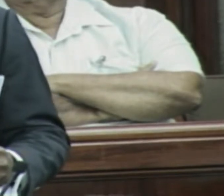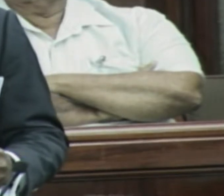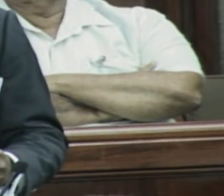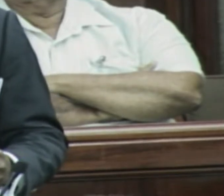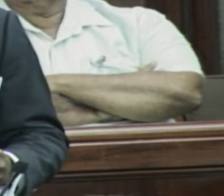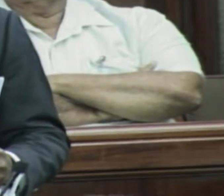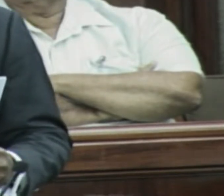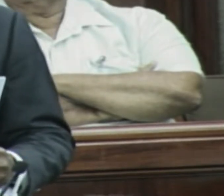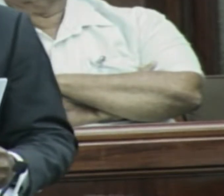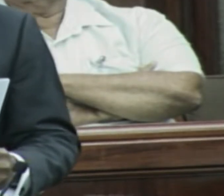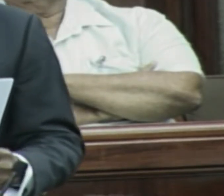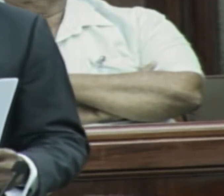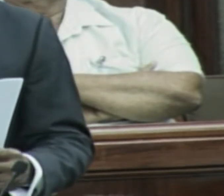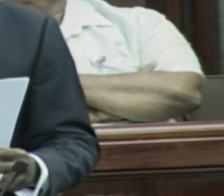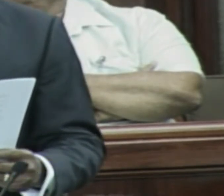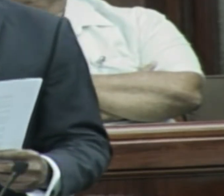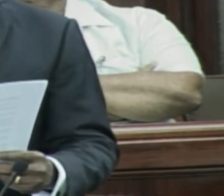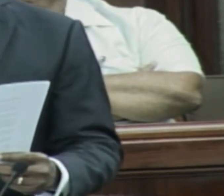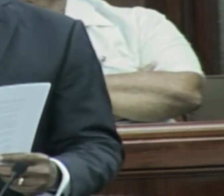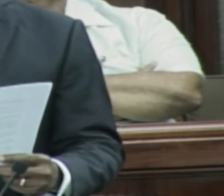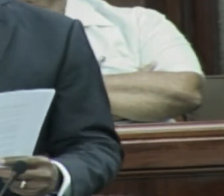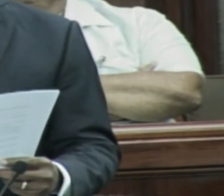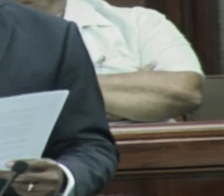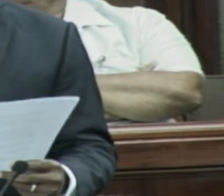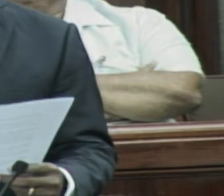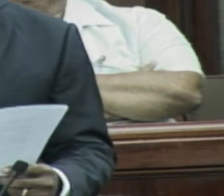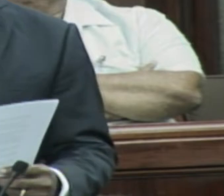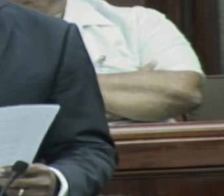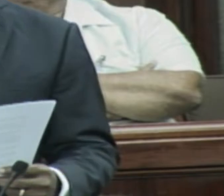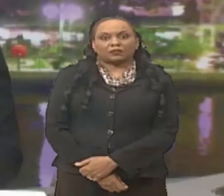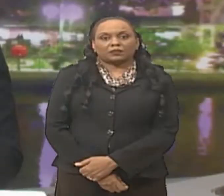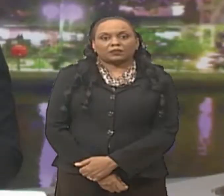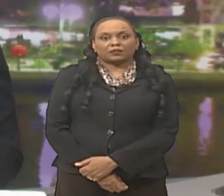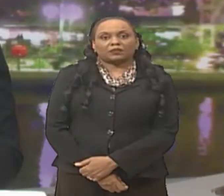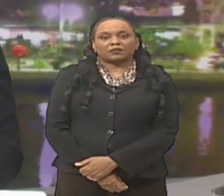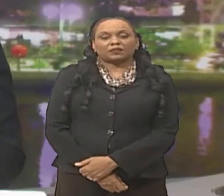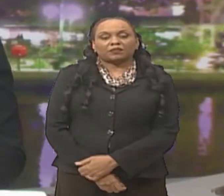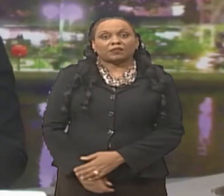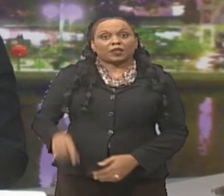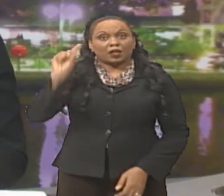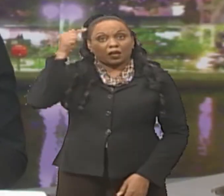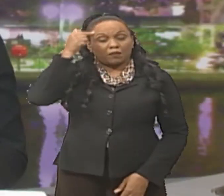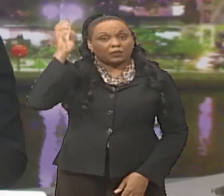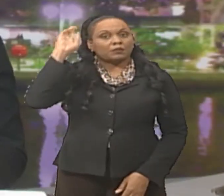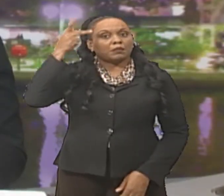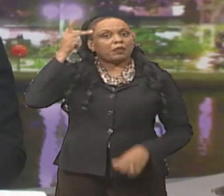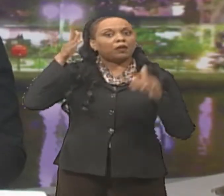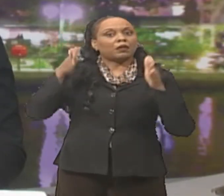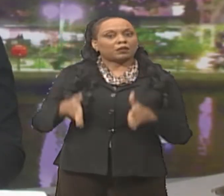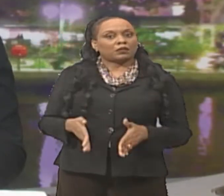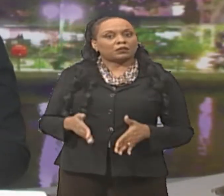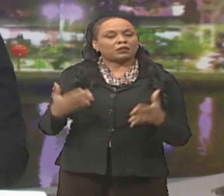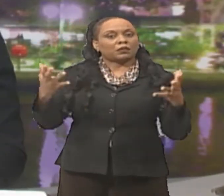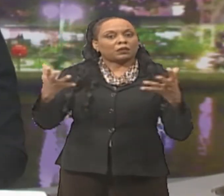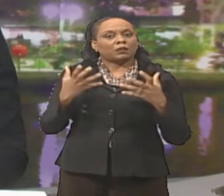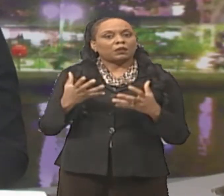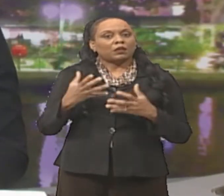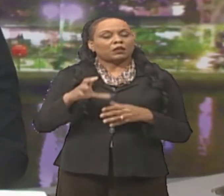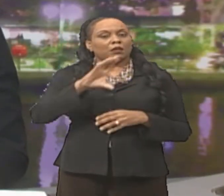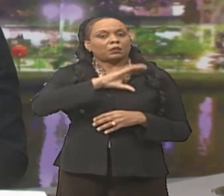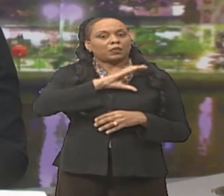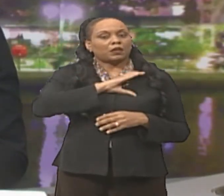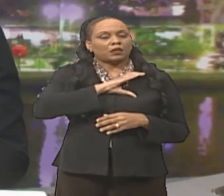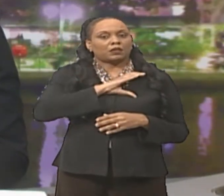Public Prosecutions, and the office of the deceased was a factor in the commission of the offense. A government backbencher is calling for police to